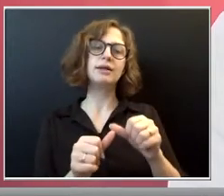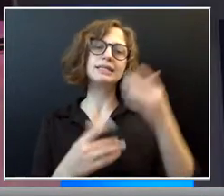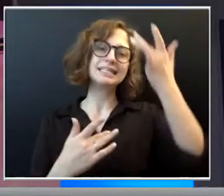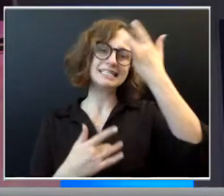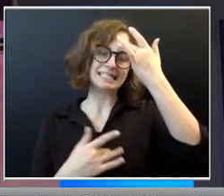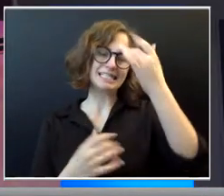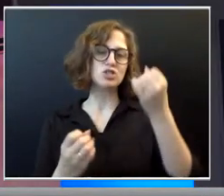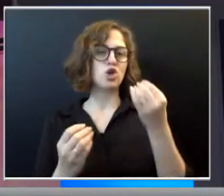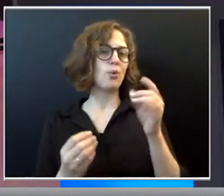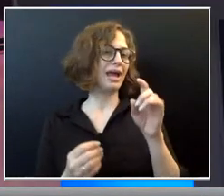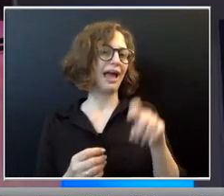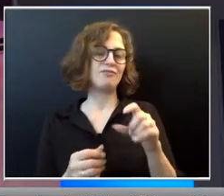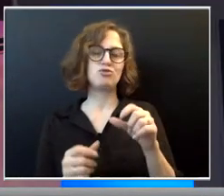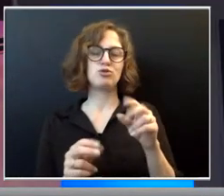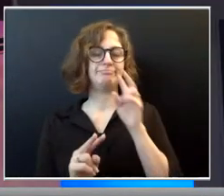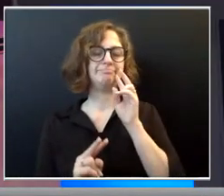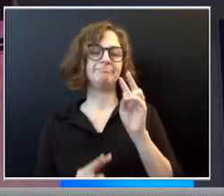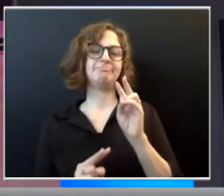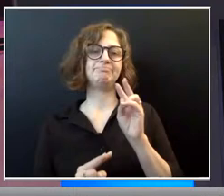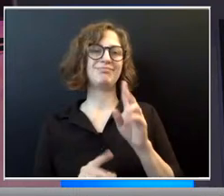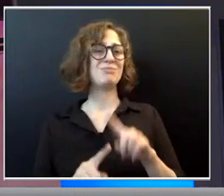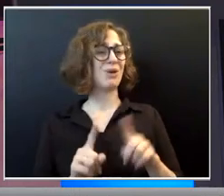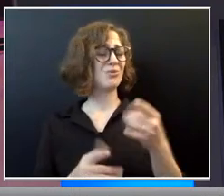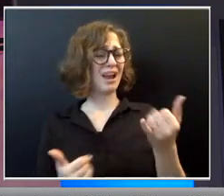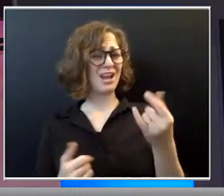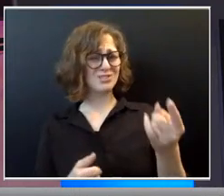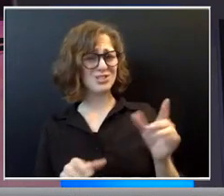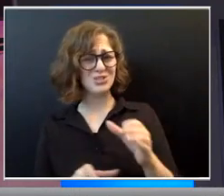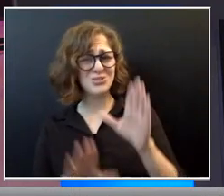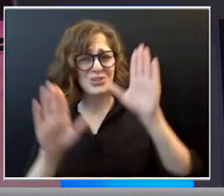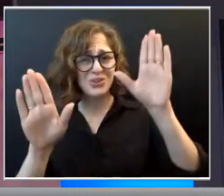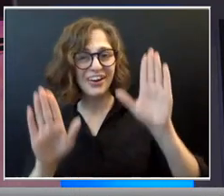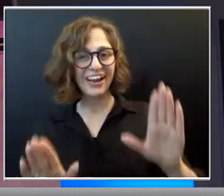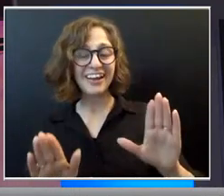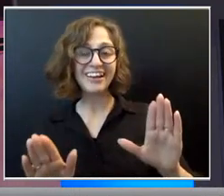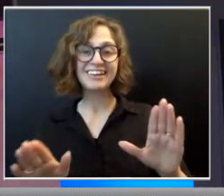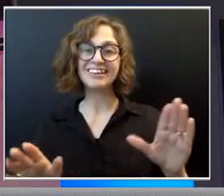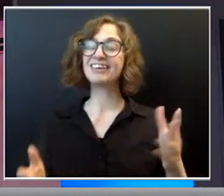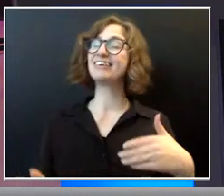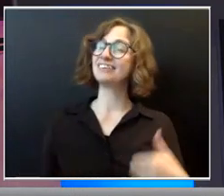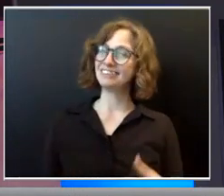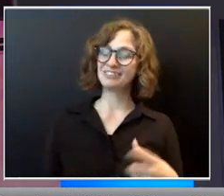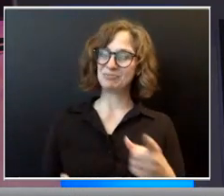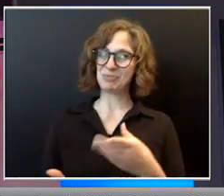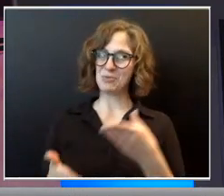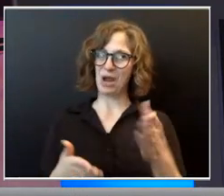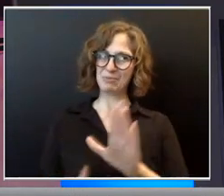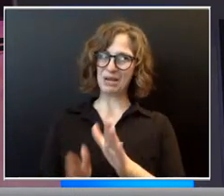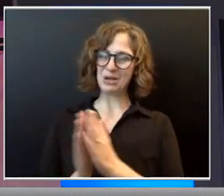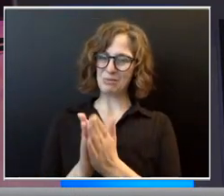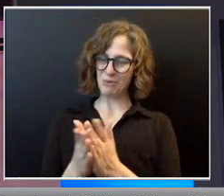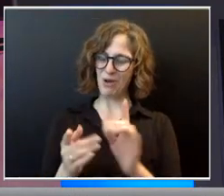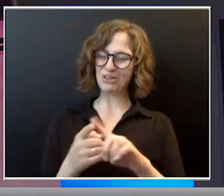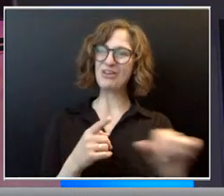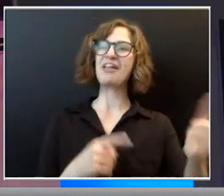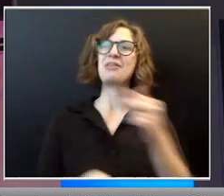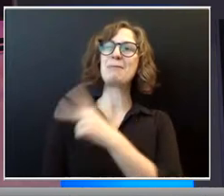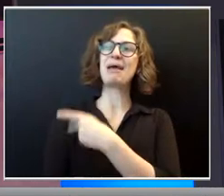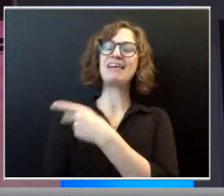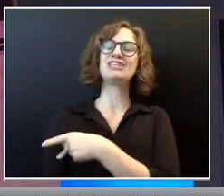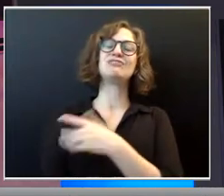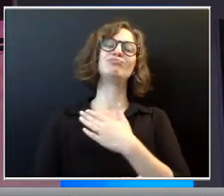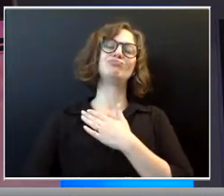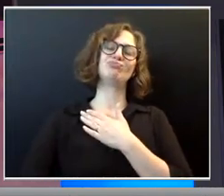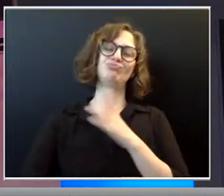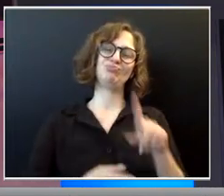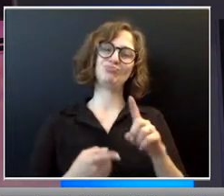great. So great that you're recommending her book to patients. When you see patients that come in and they're reluctant